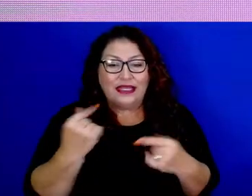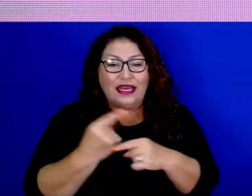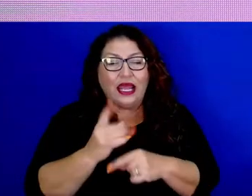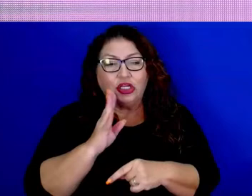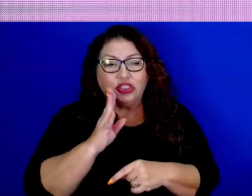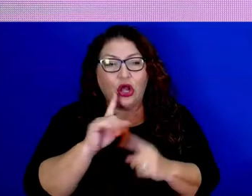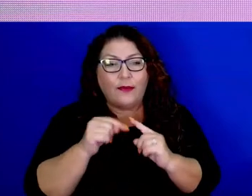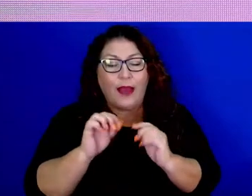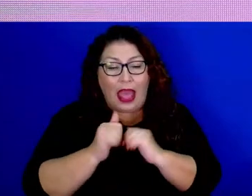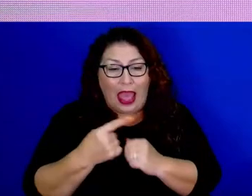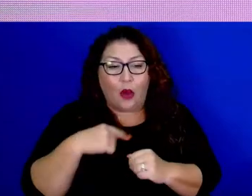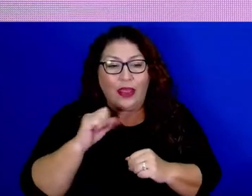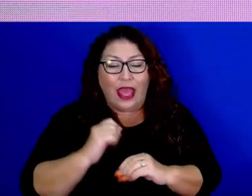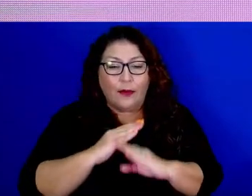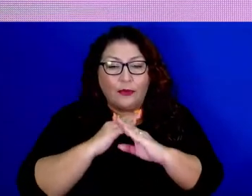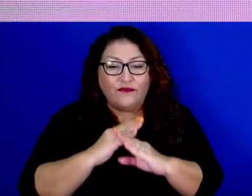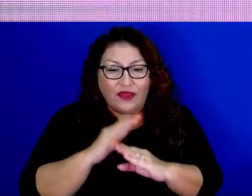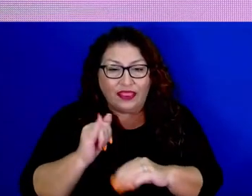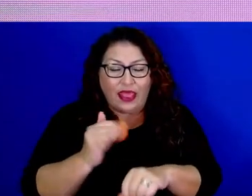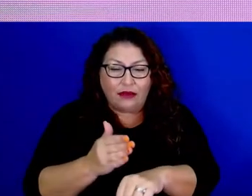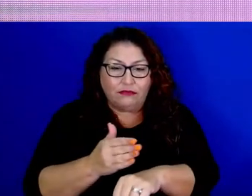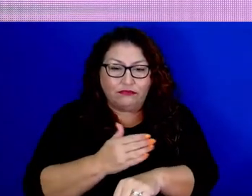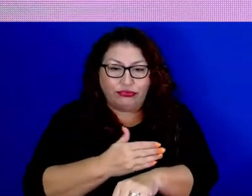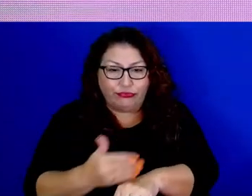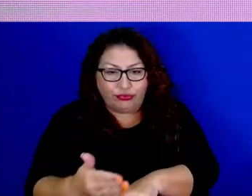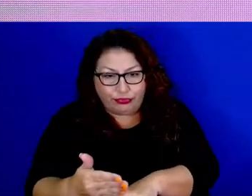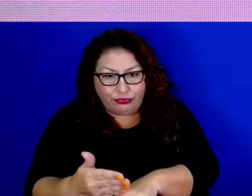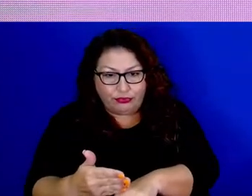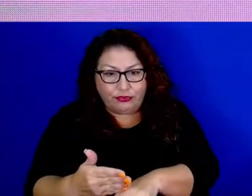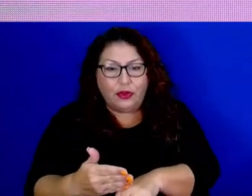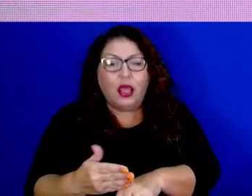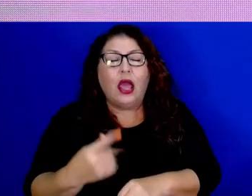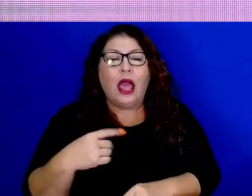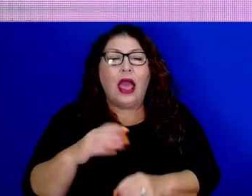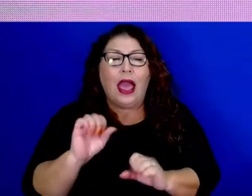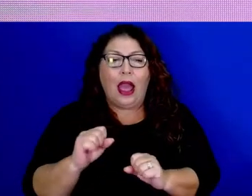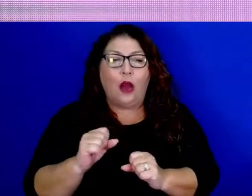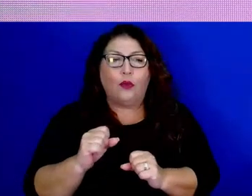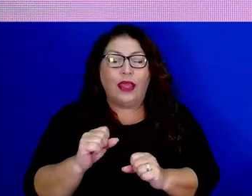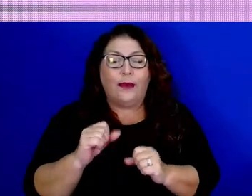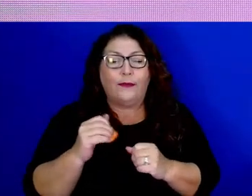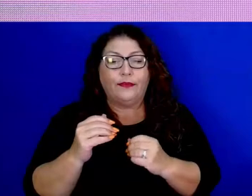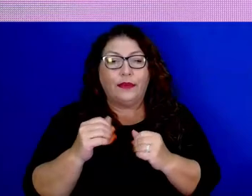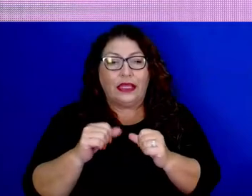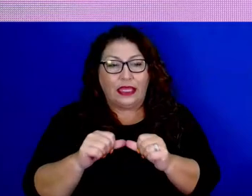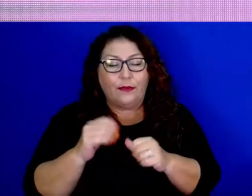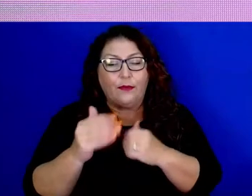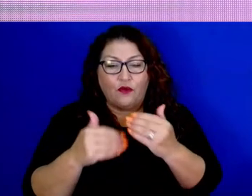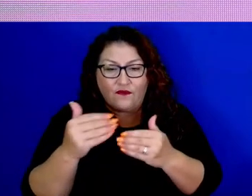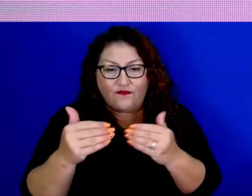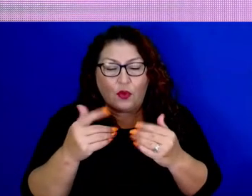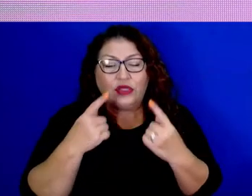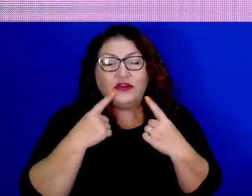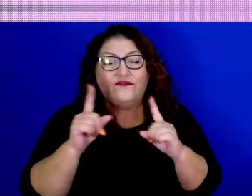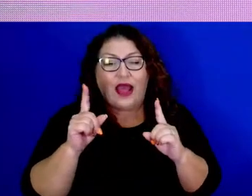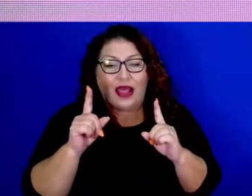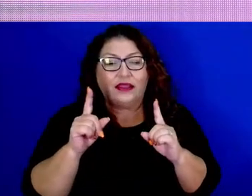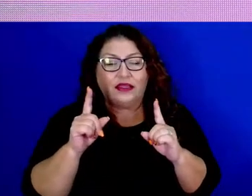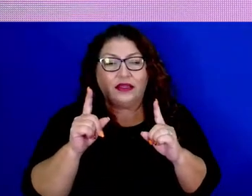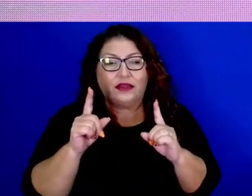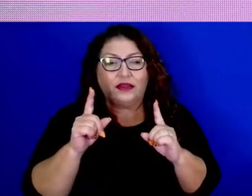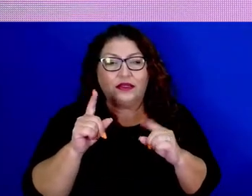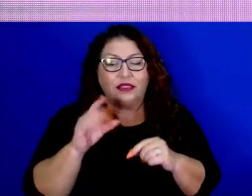this backsliding and how we can keep moving forward to finally achieve gender